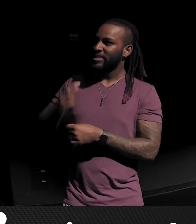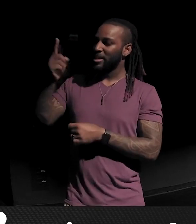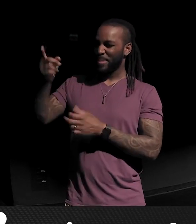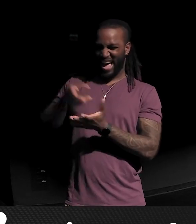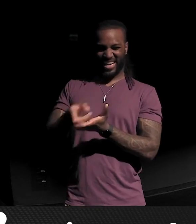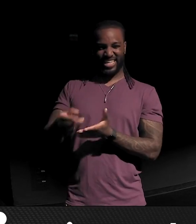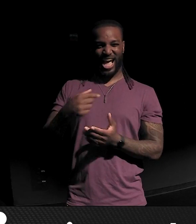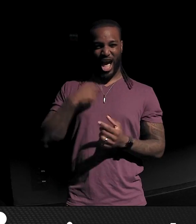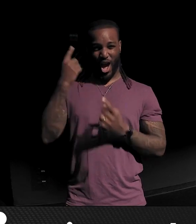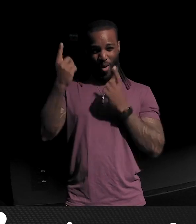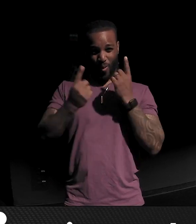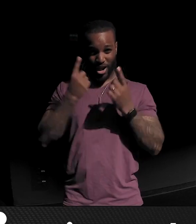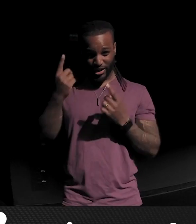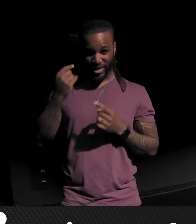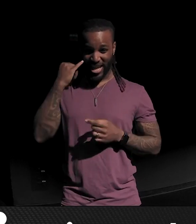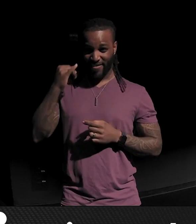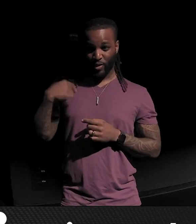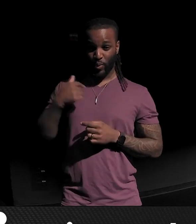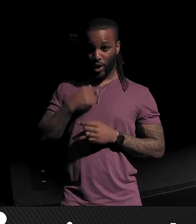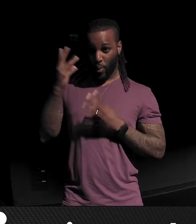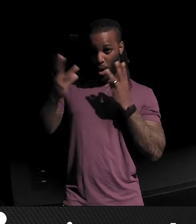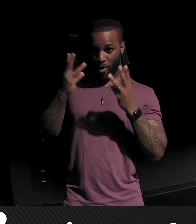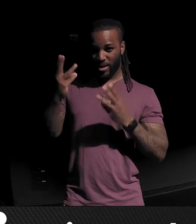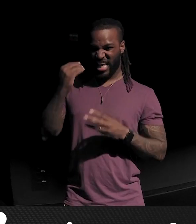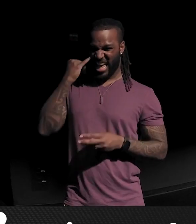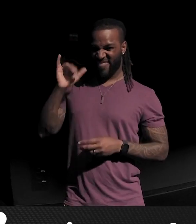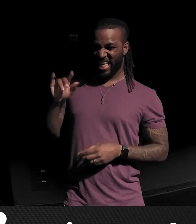if worry offends him.